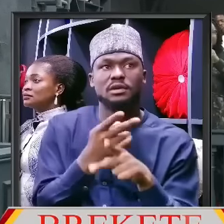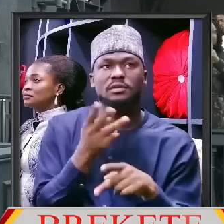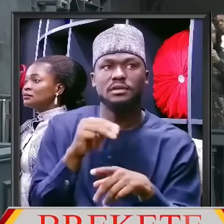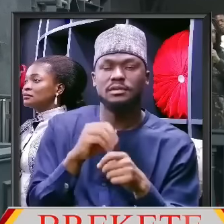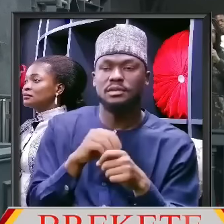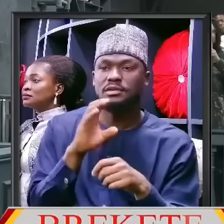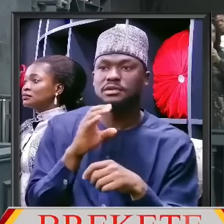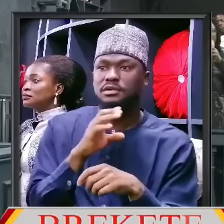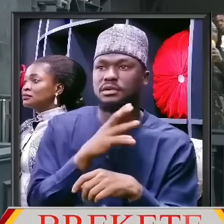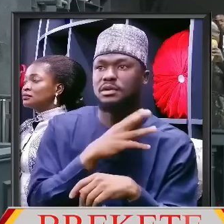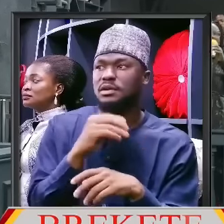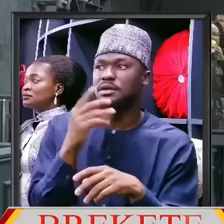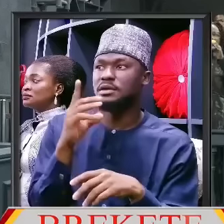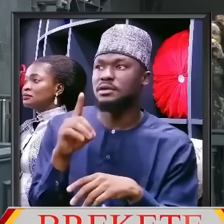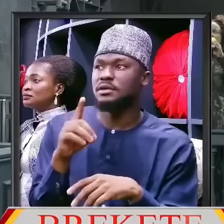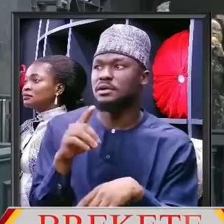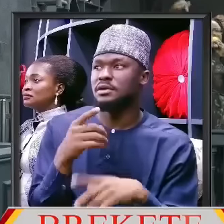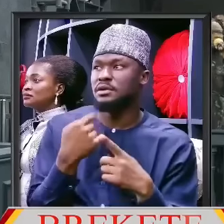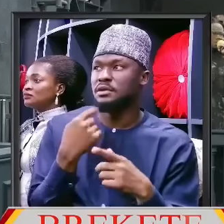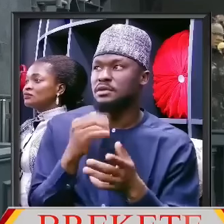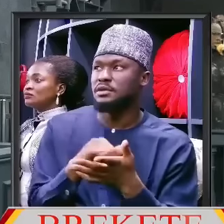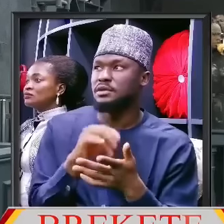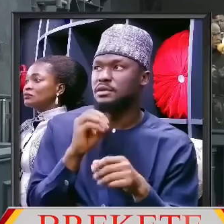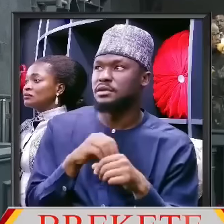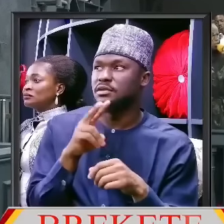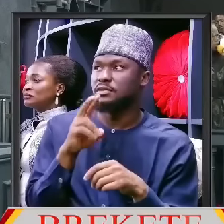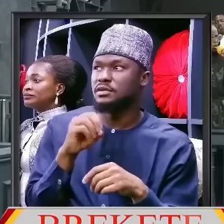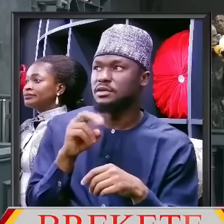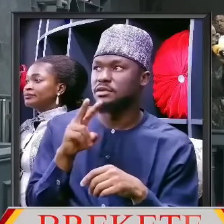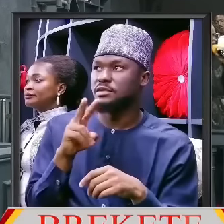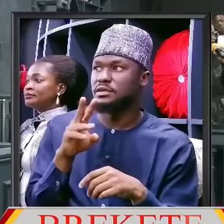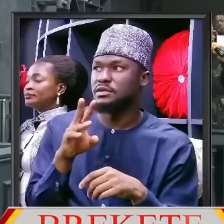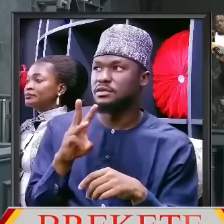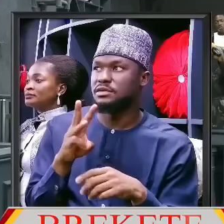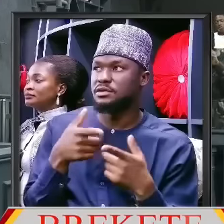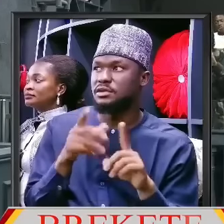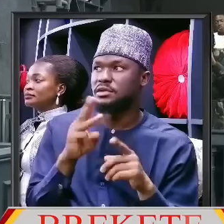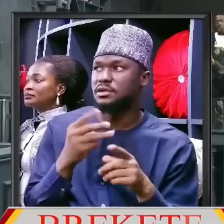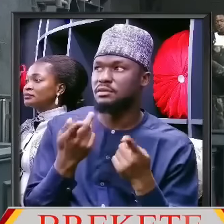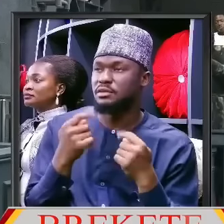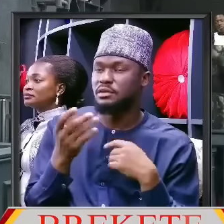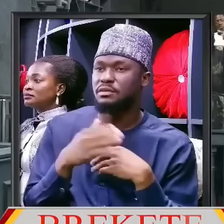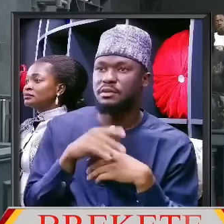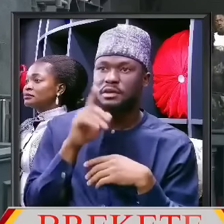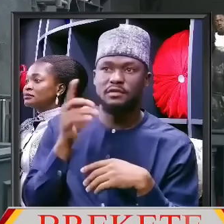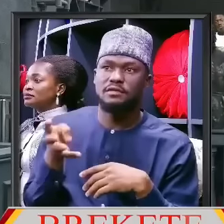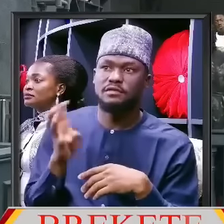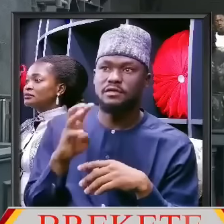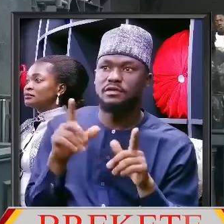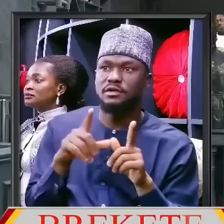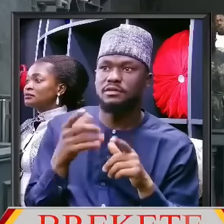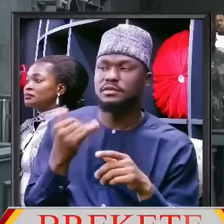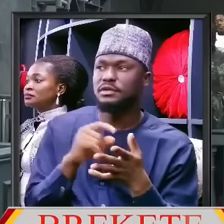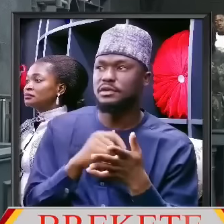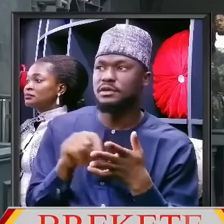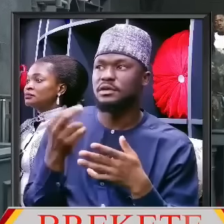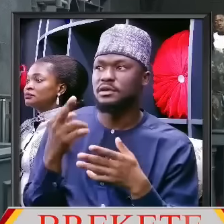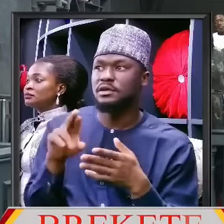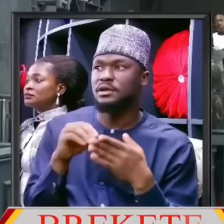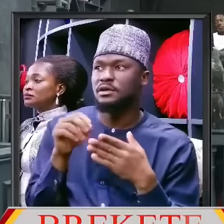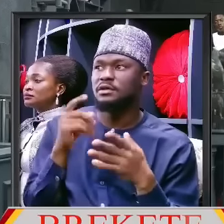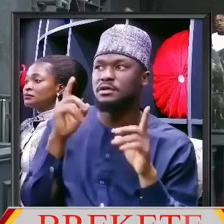D. Can't tell them say for 2026 make their return. For 400 level, they write their own exam,